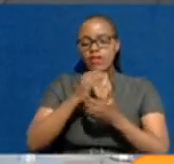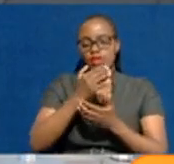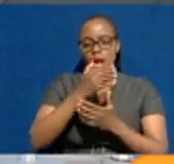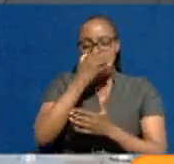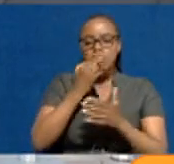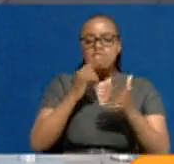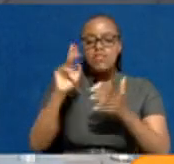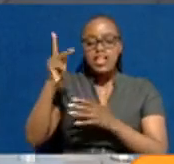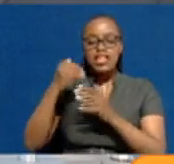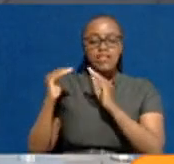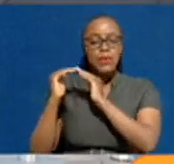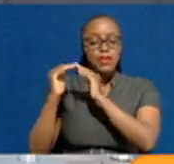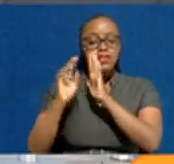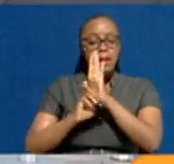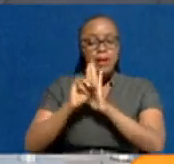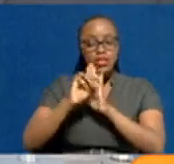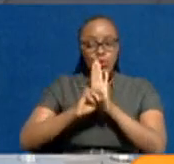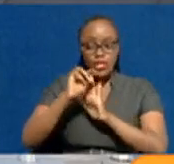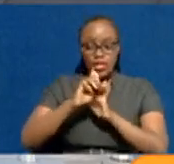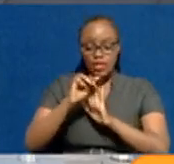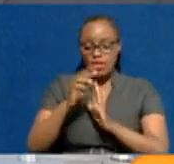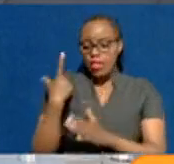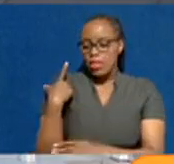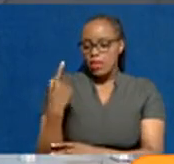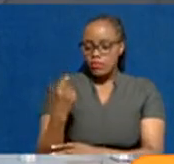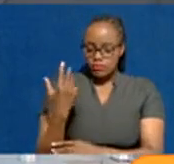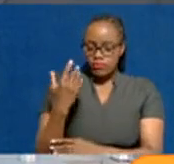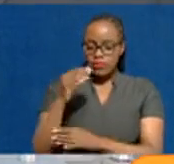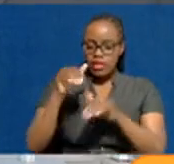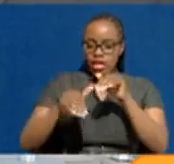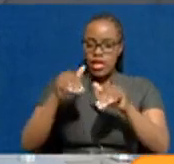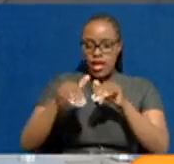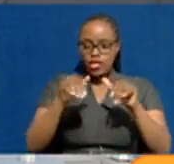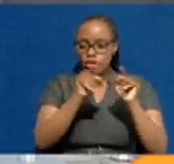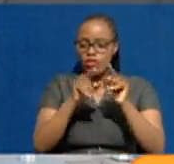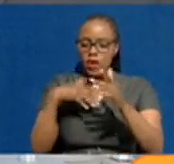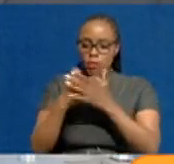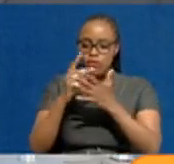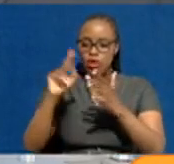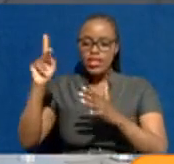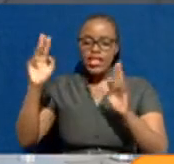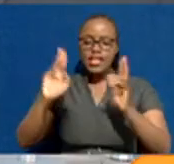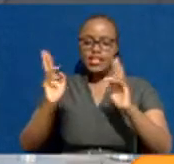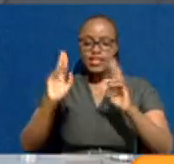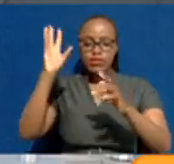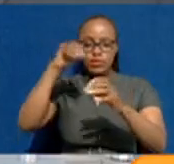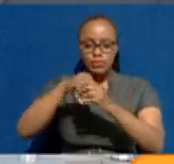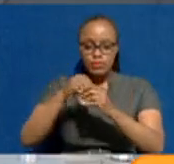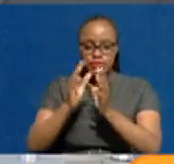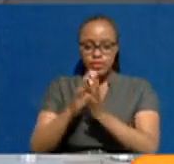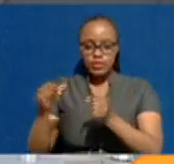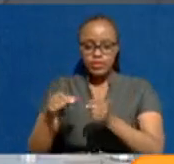has demonstrated democratic maturity in the just-concluded polls, and this proves that Kenya is ready for investment and